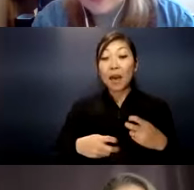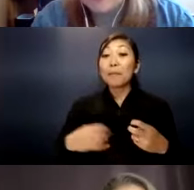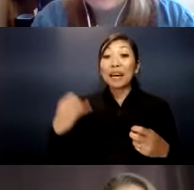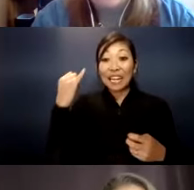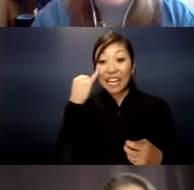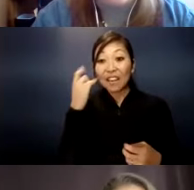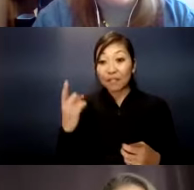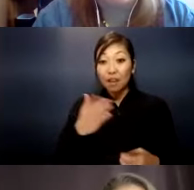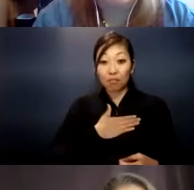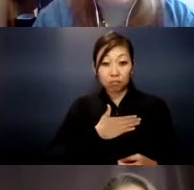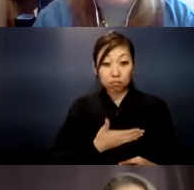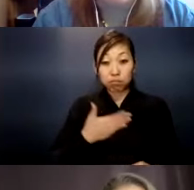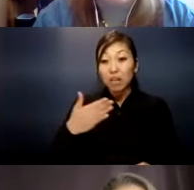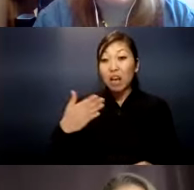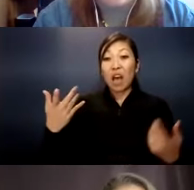or violence,